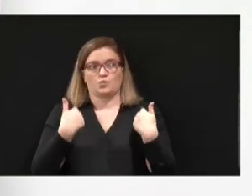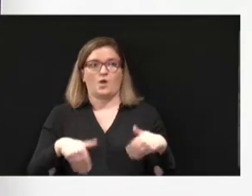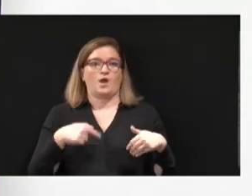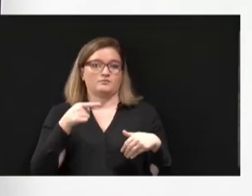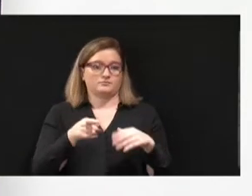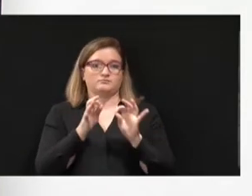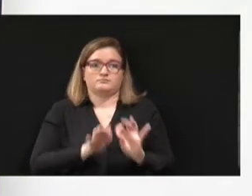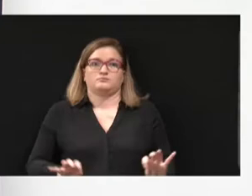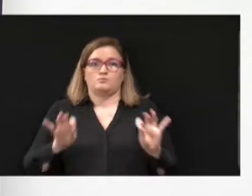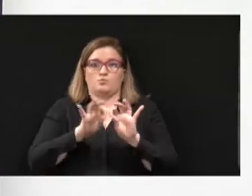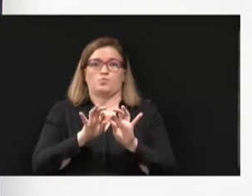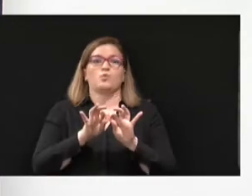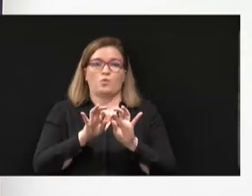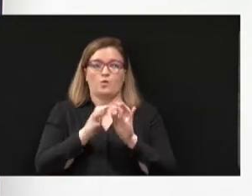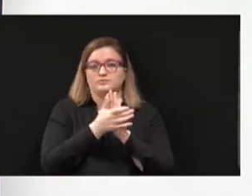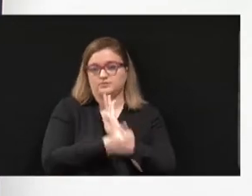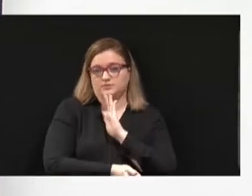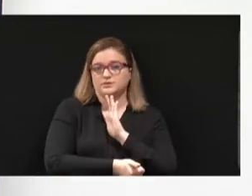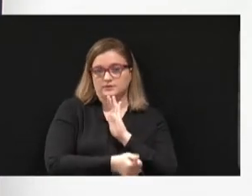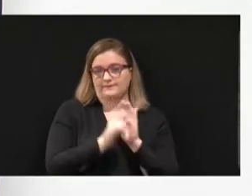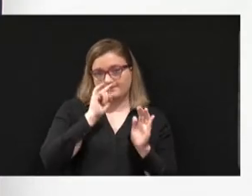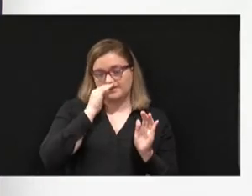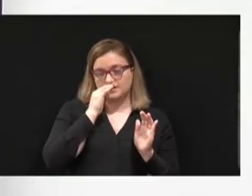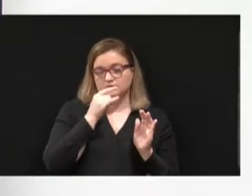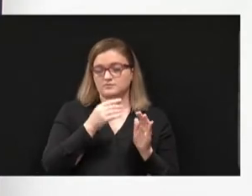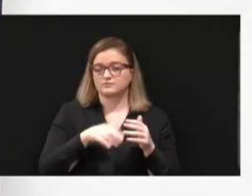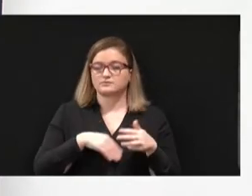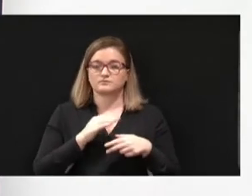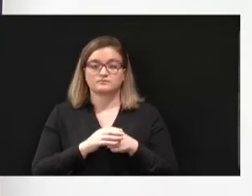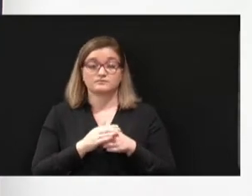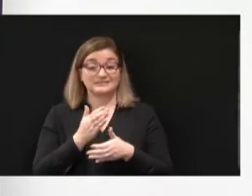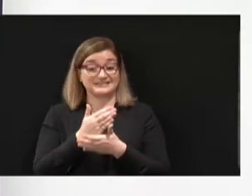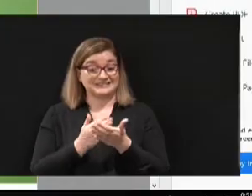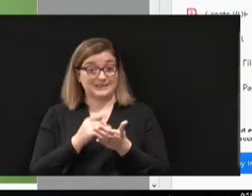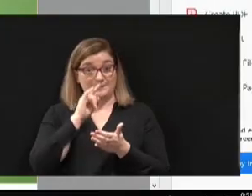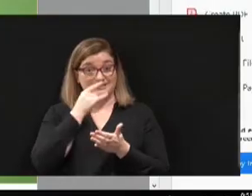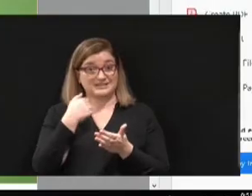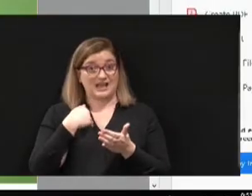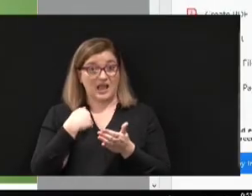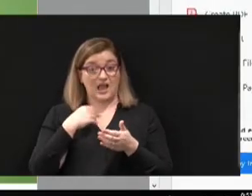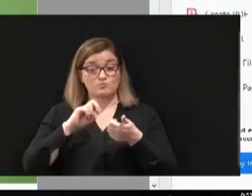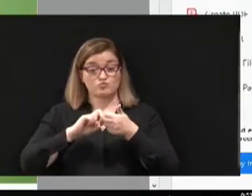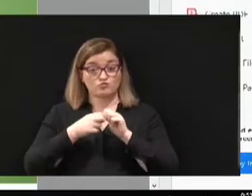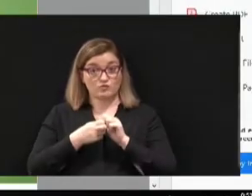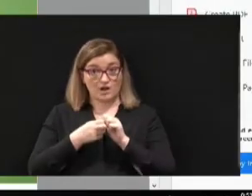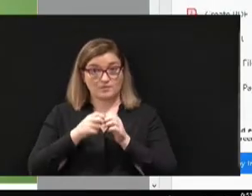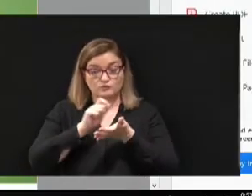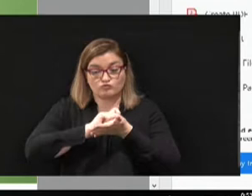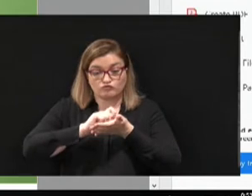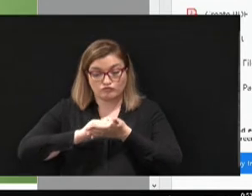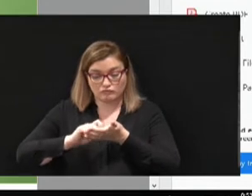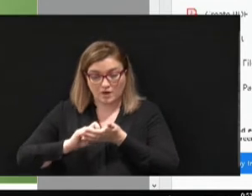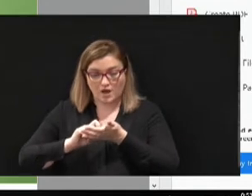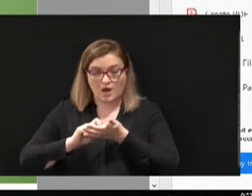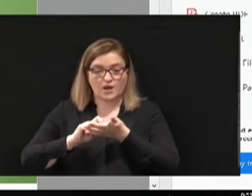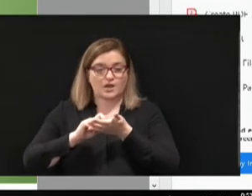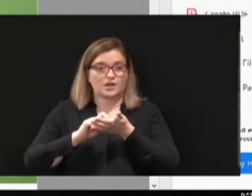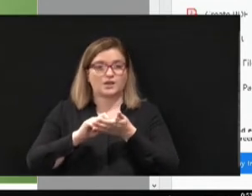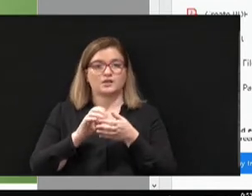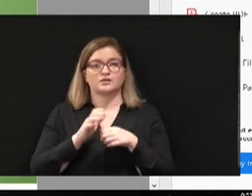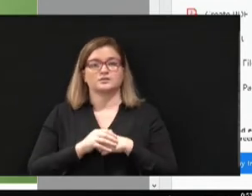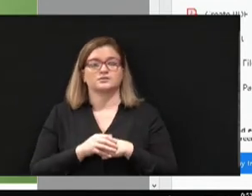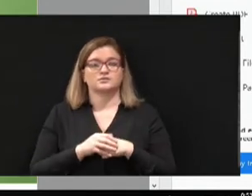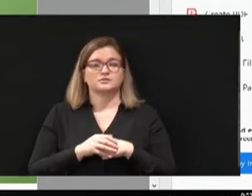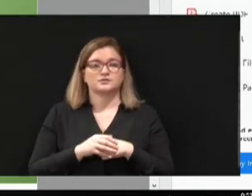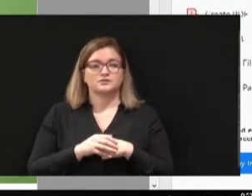for kids. Some children with dyslexia have difficulty writing, difficulty forming the letters, just the act